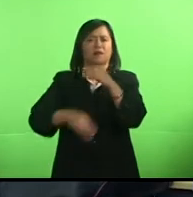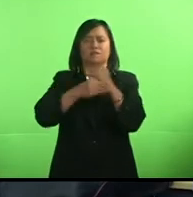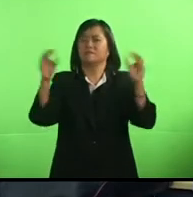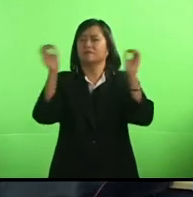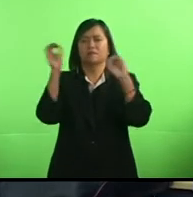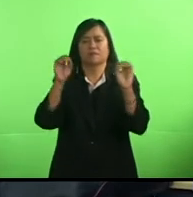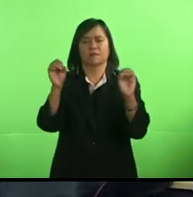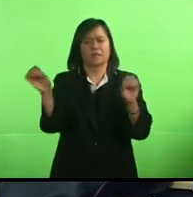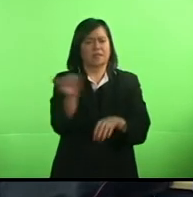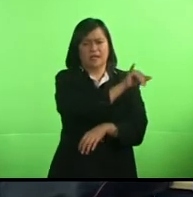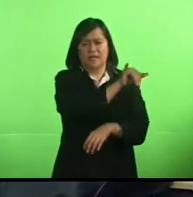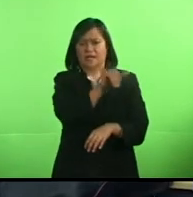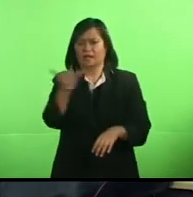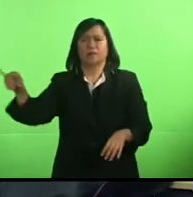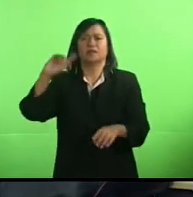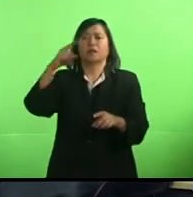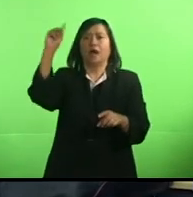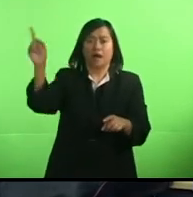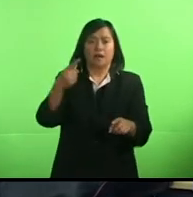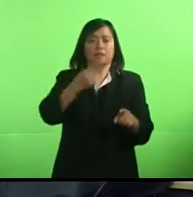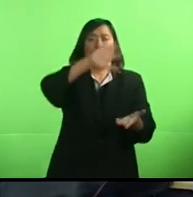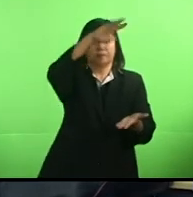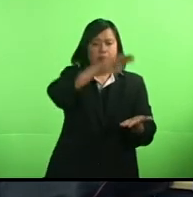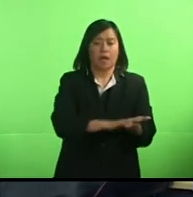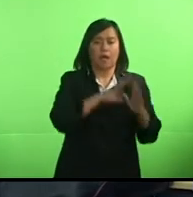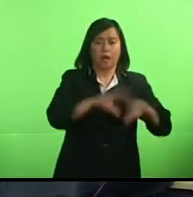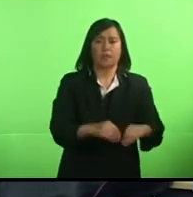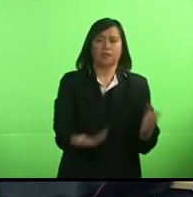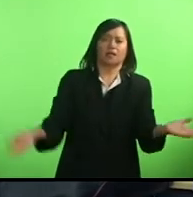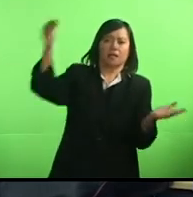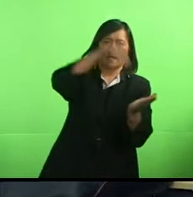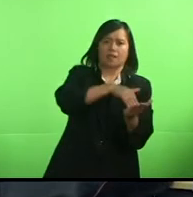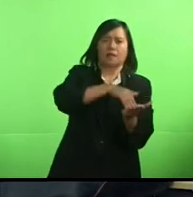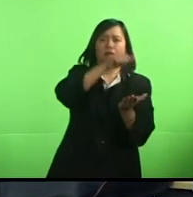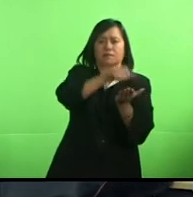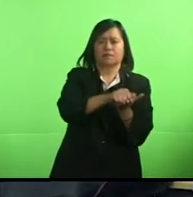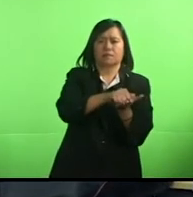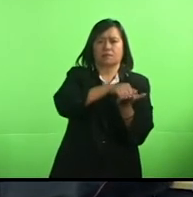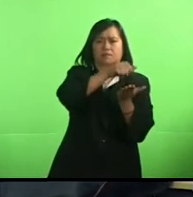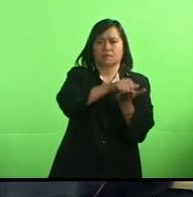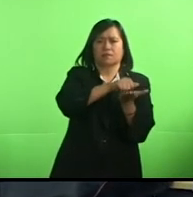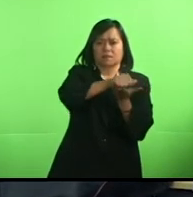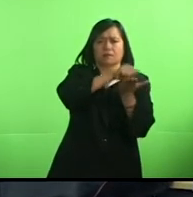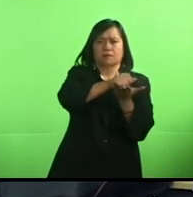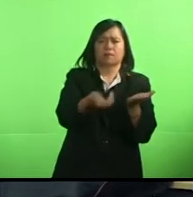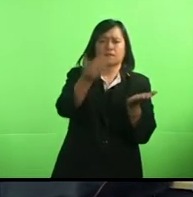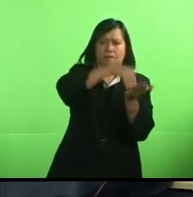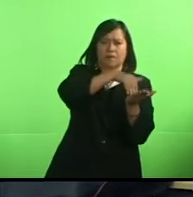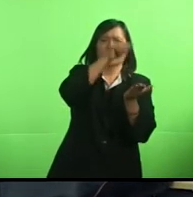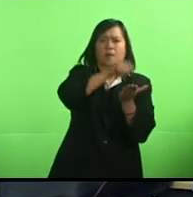still makes no difference because it's just a reprint. Kalau dia edition, then I've got to go and get a new book. Get